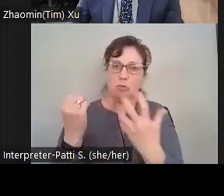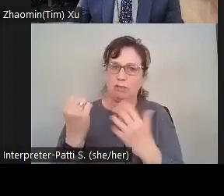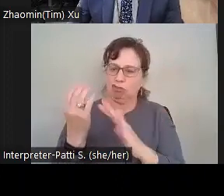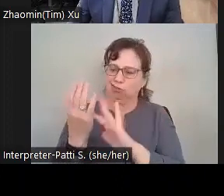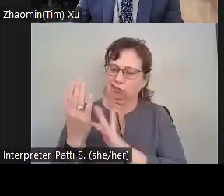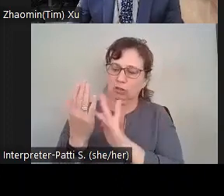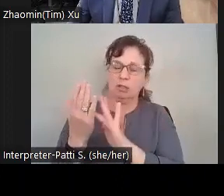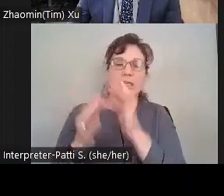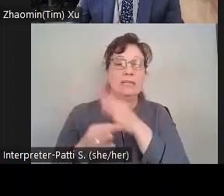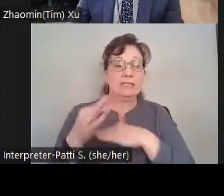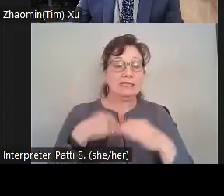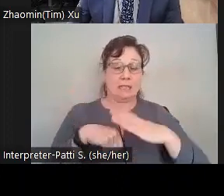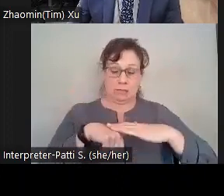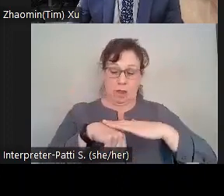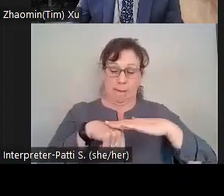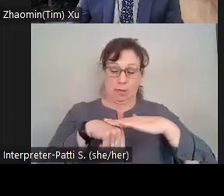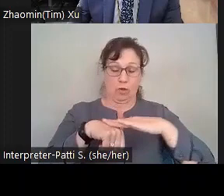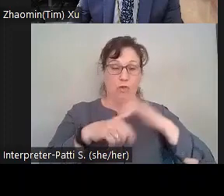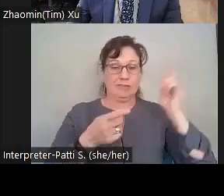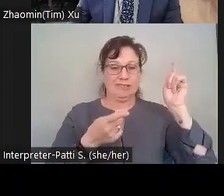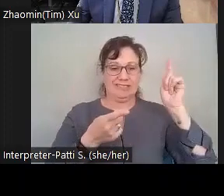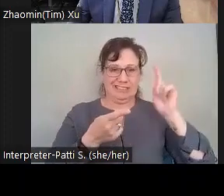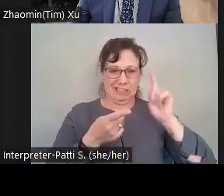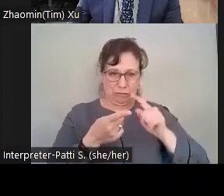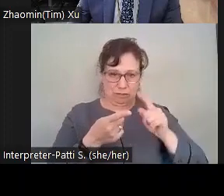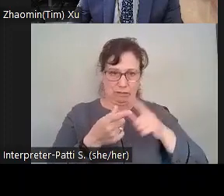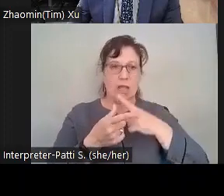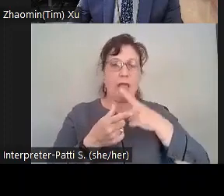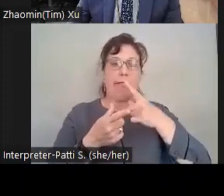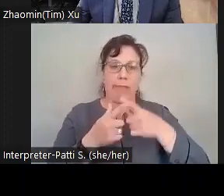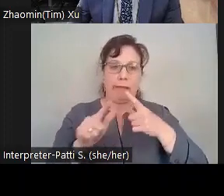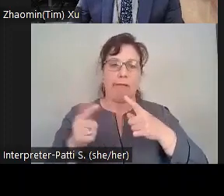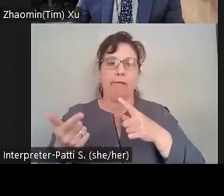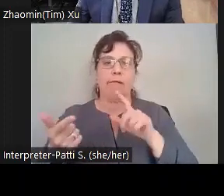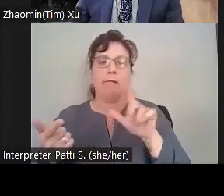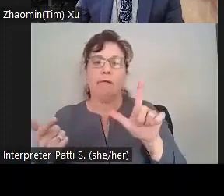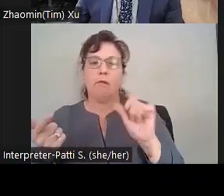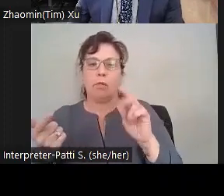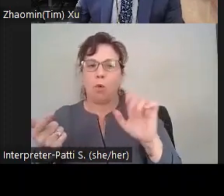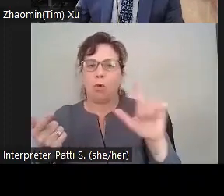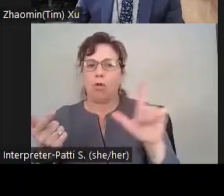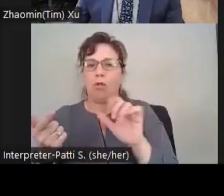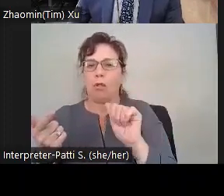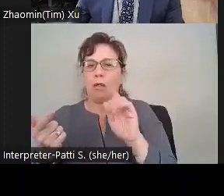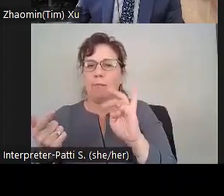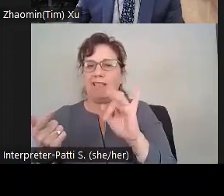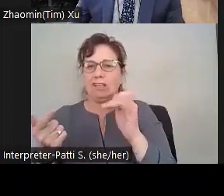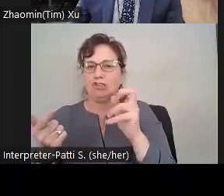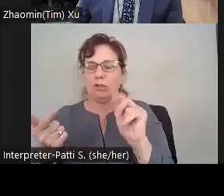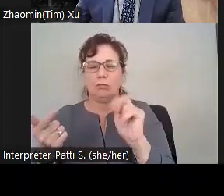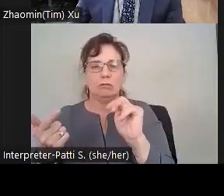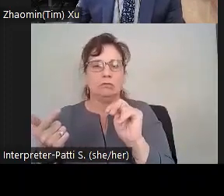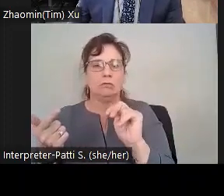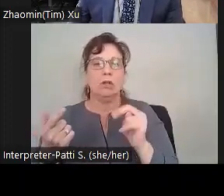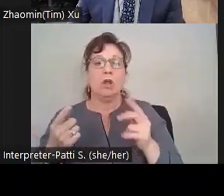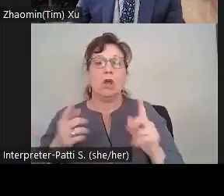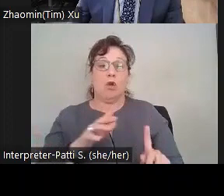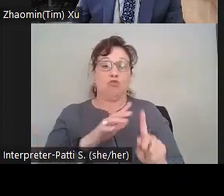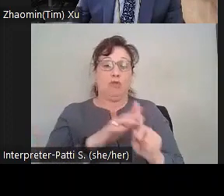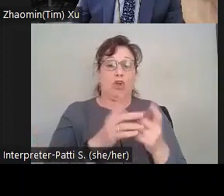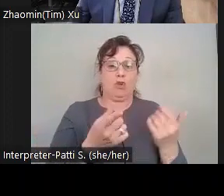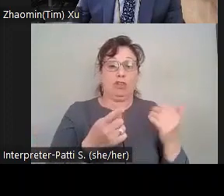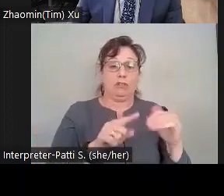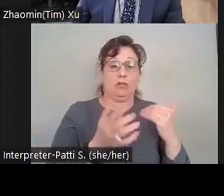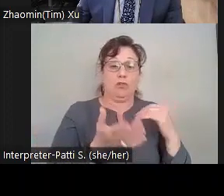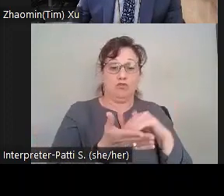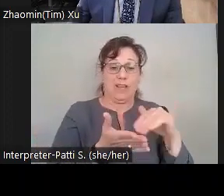a topical to try to decrease the volume of disease before we consider local ablation. The recurrence rate is a little higher than treatment with